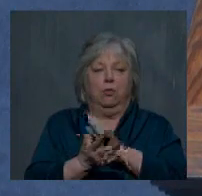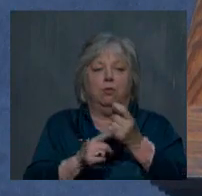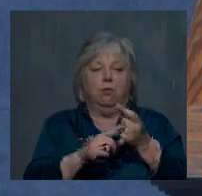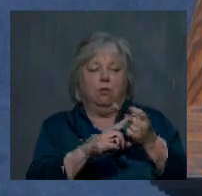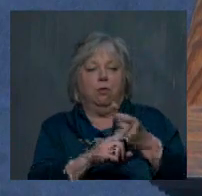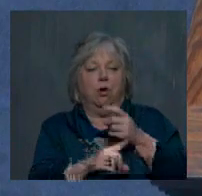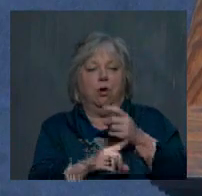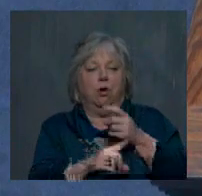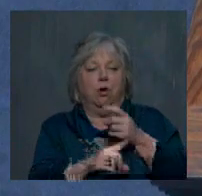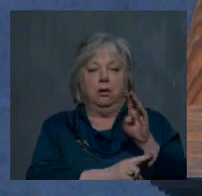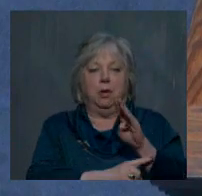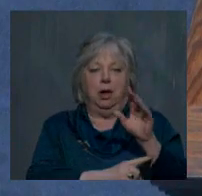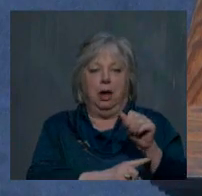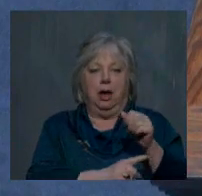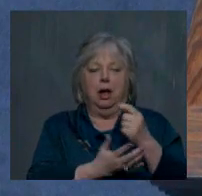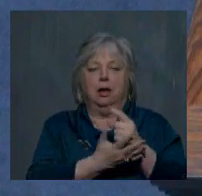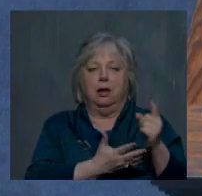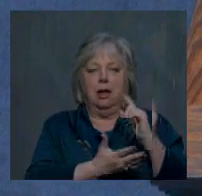SBA